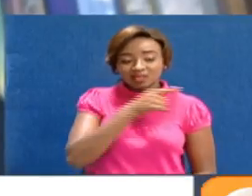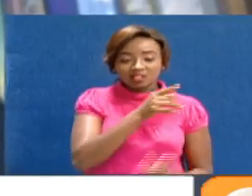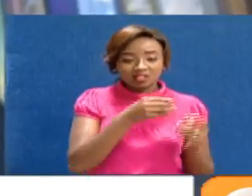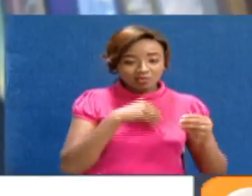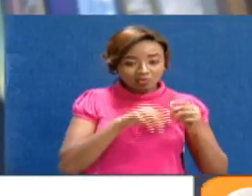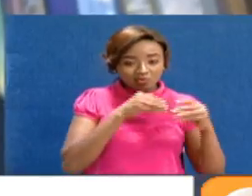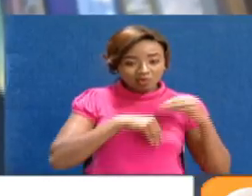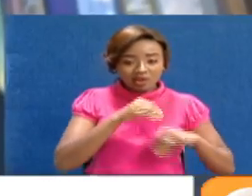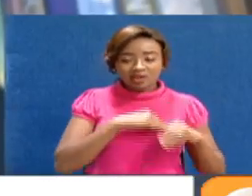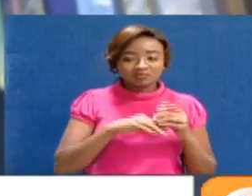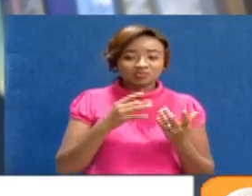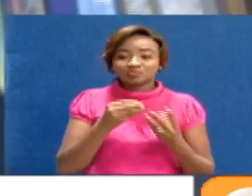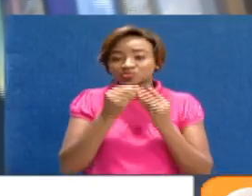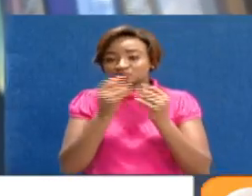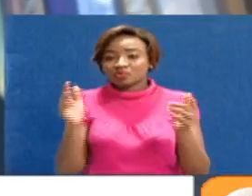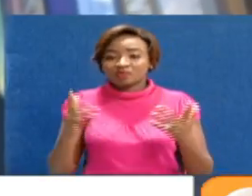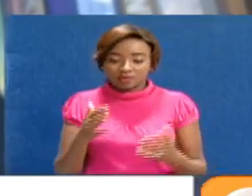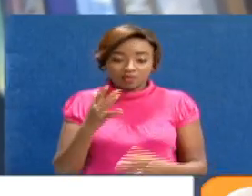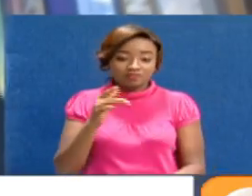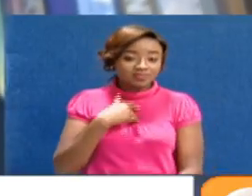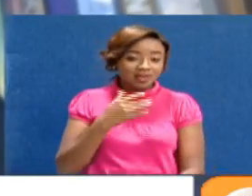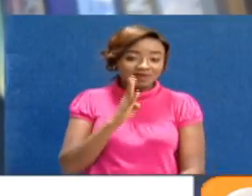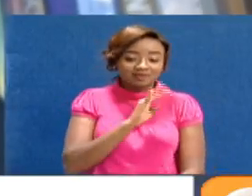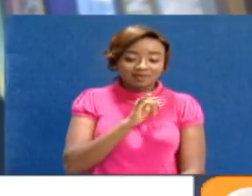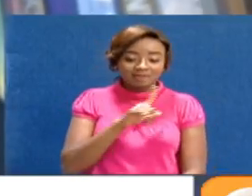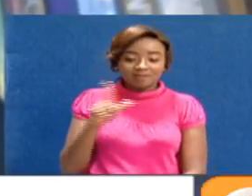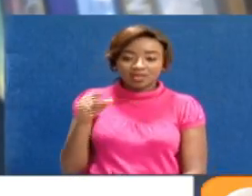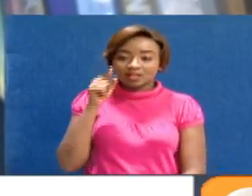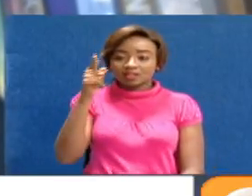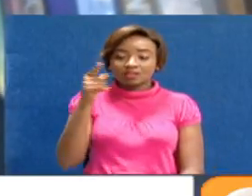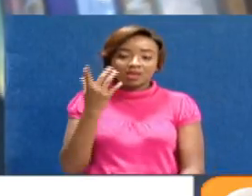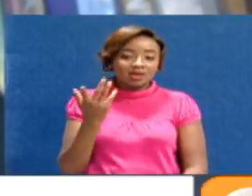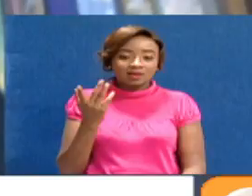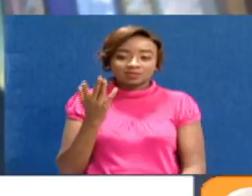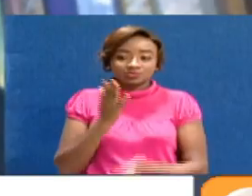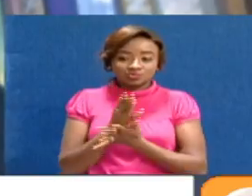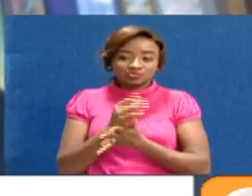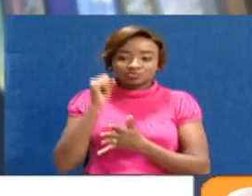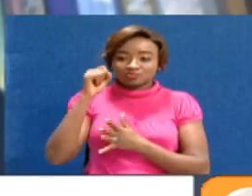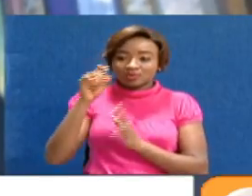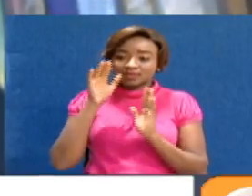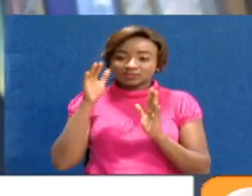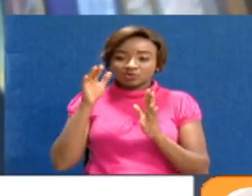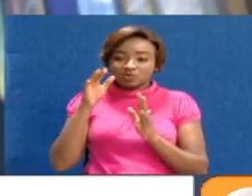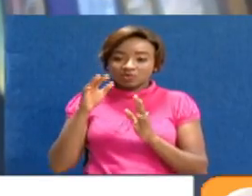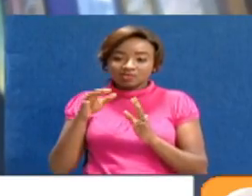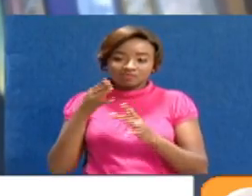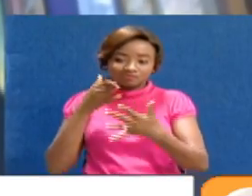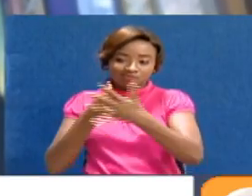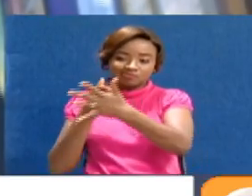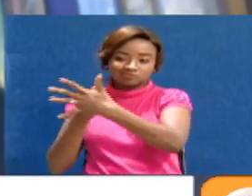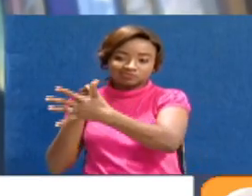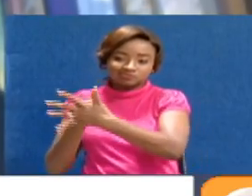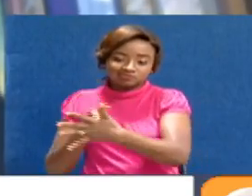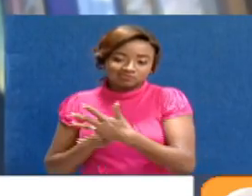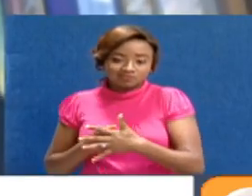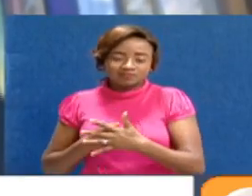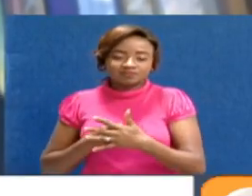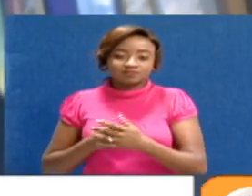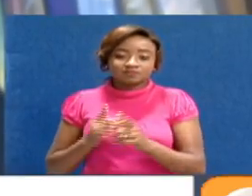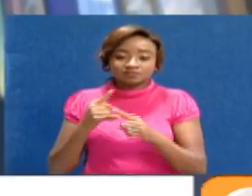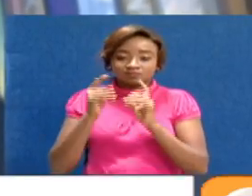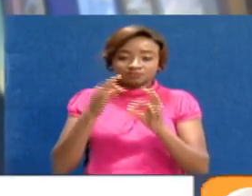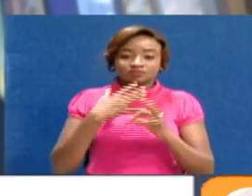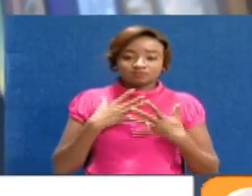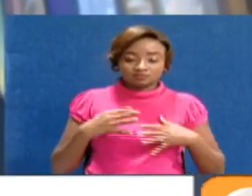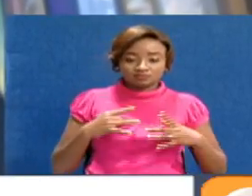a draft bill has been pending for the past 7 years. There seems to be very little political commitment to enact that law. But if we really want people